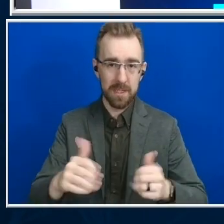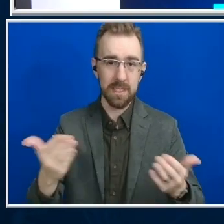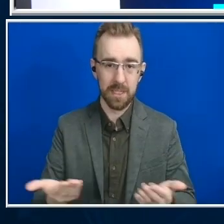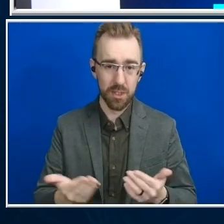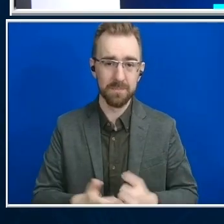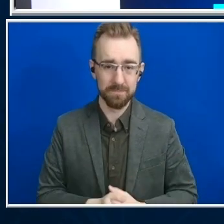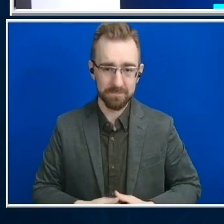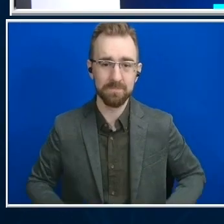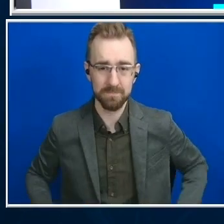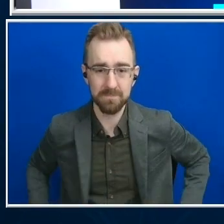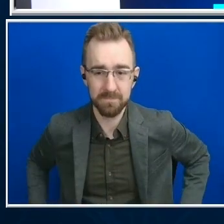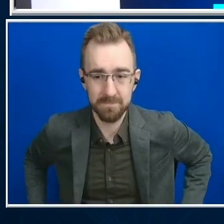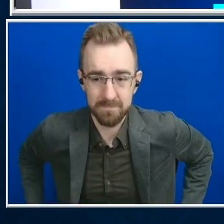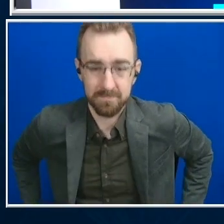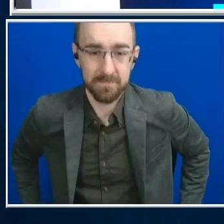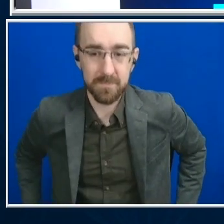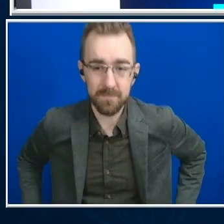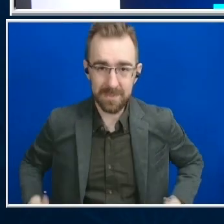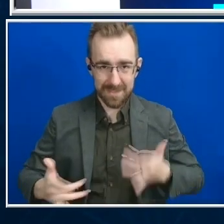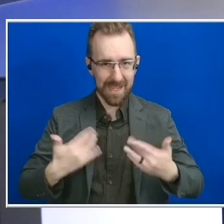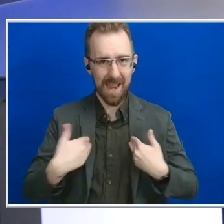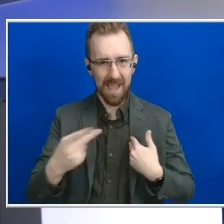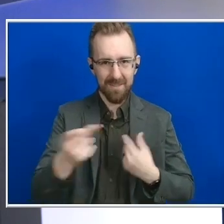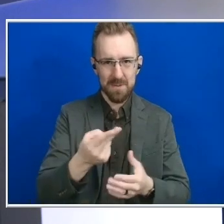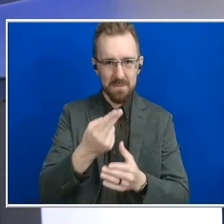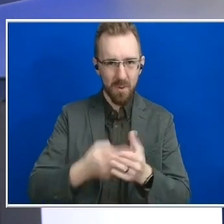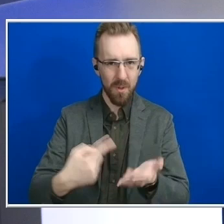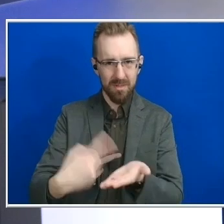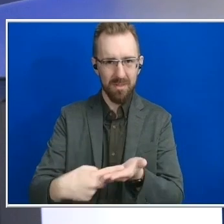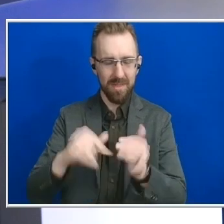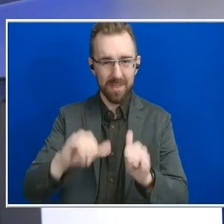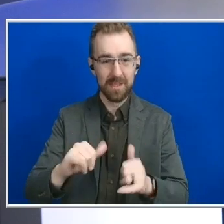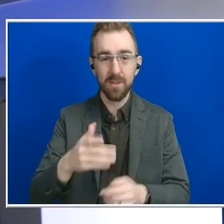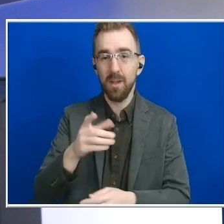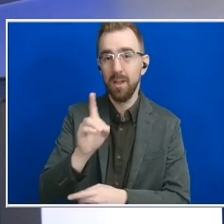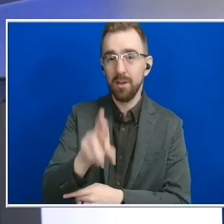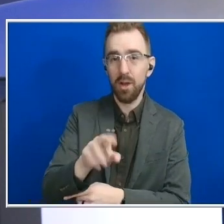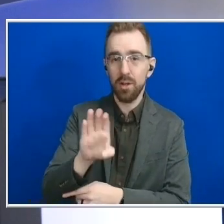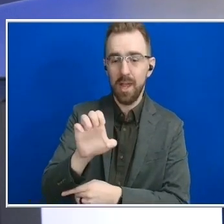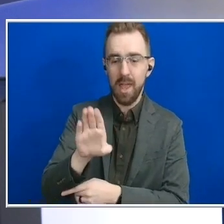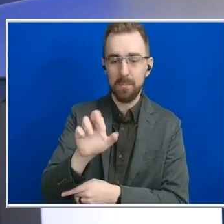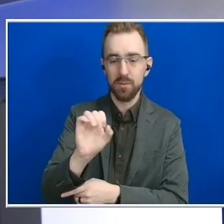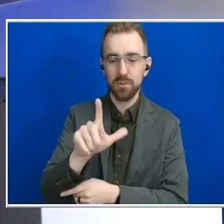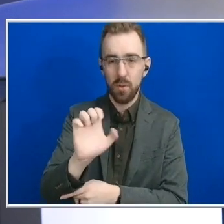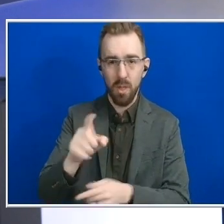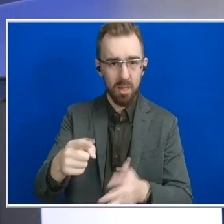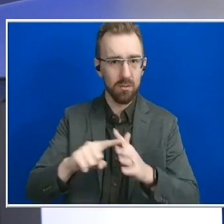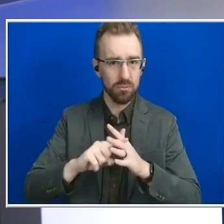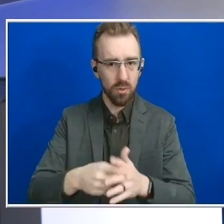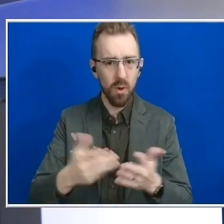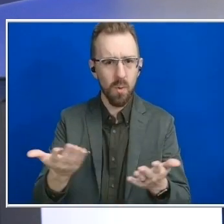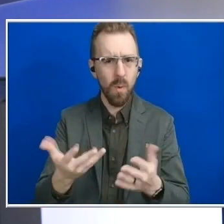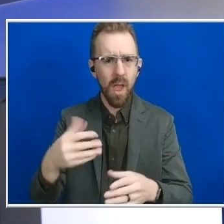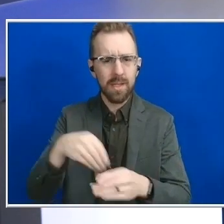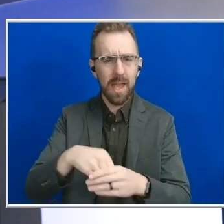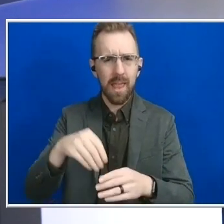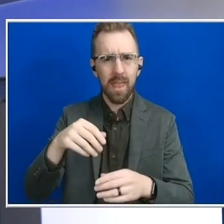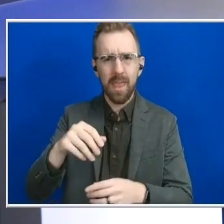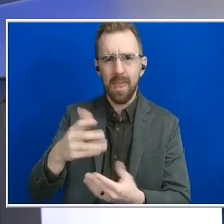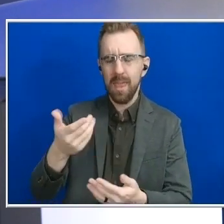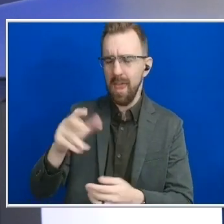it's exciting to have both of you here to talk about this. Dr. Ebersol, let's start. What exactly is NPH, normal